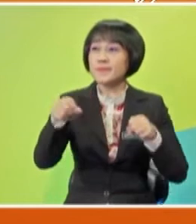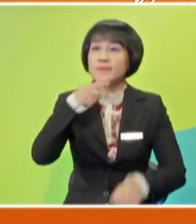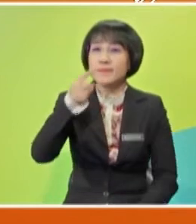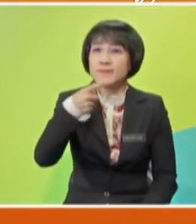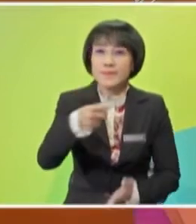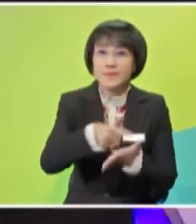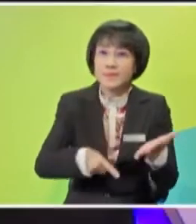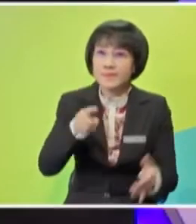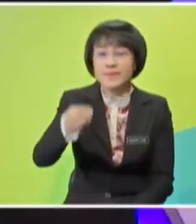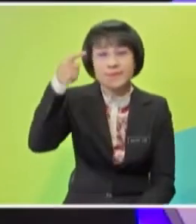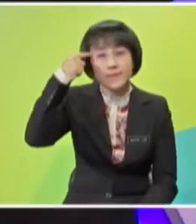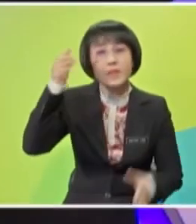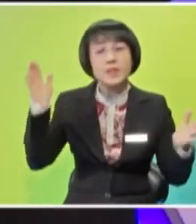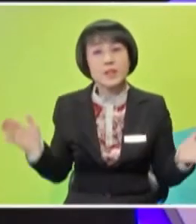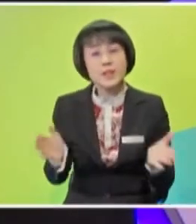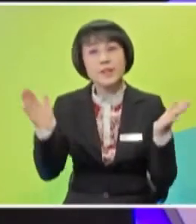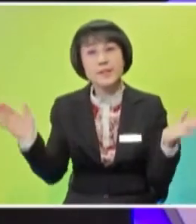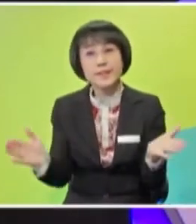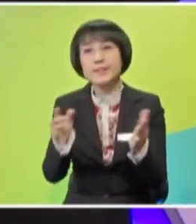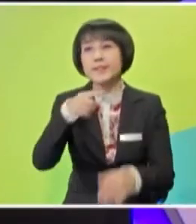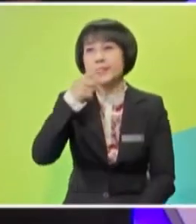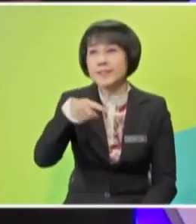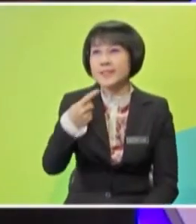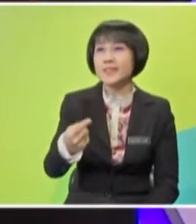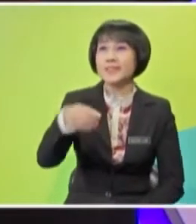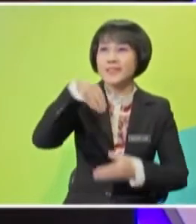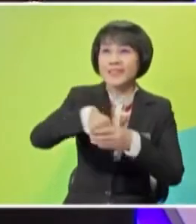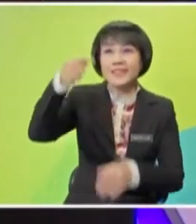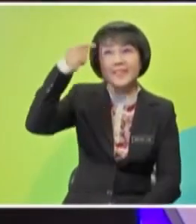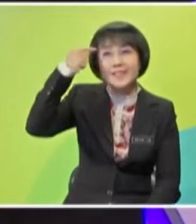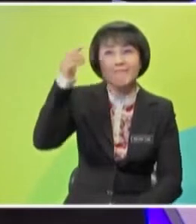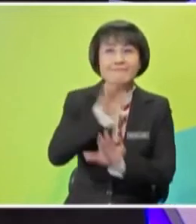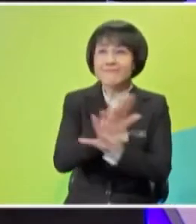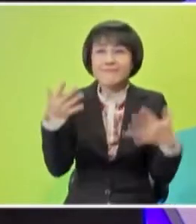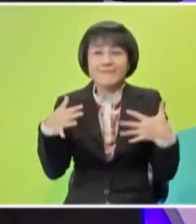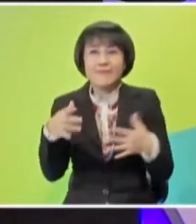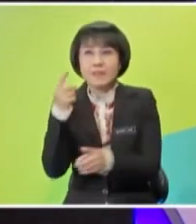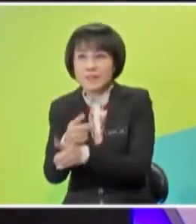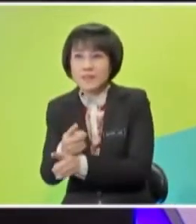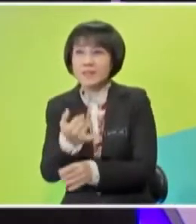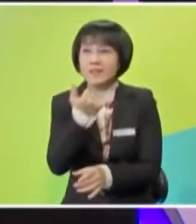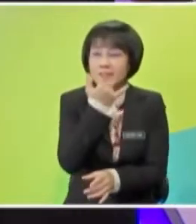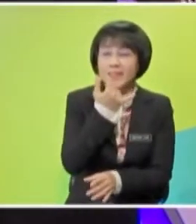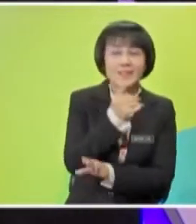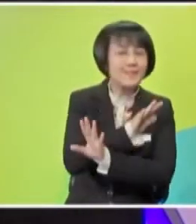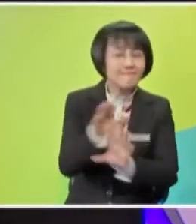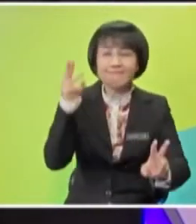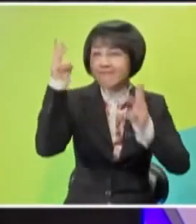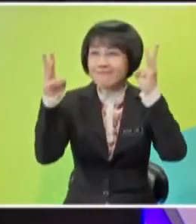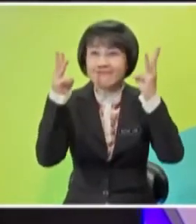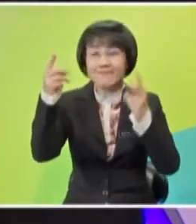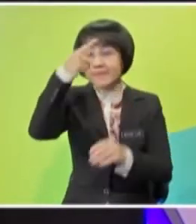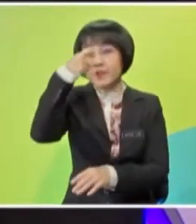want to encourage them to say what is on their mind, Okay. because every pupils have different